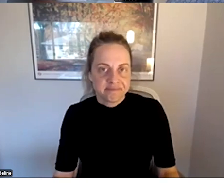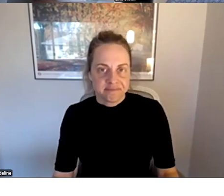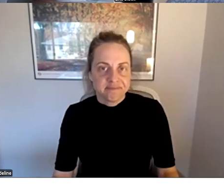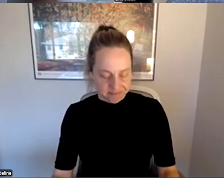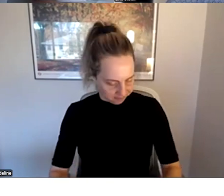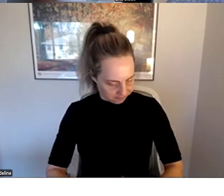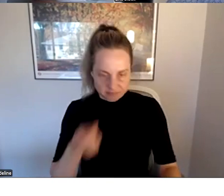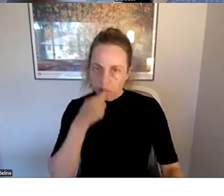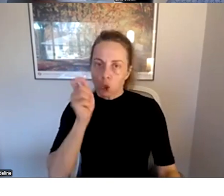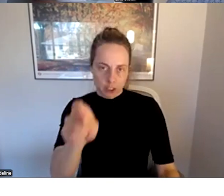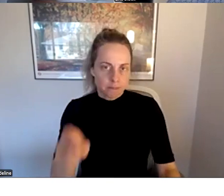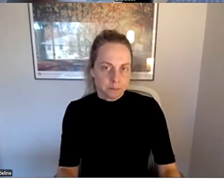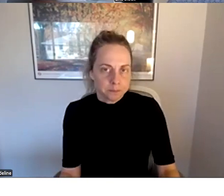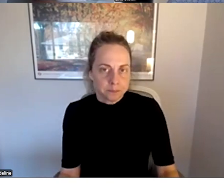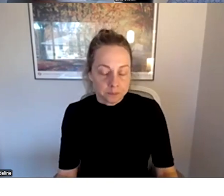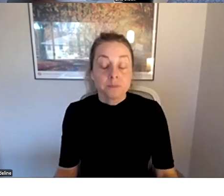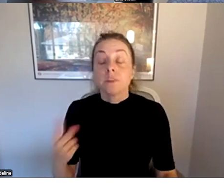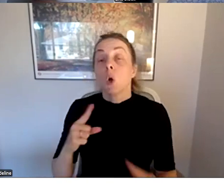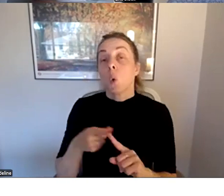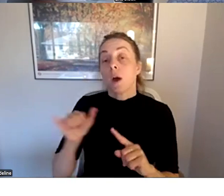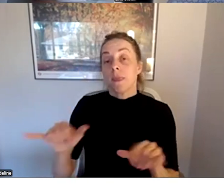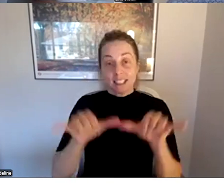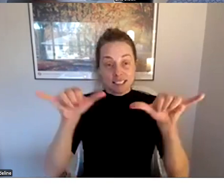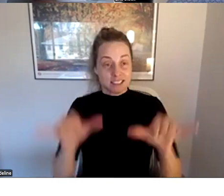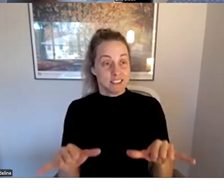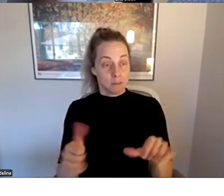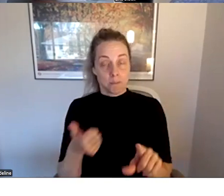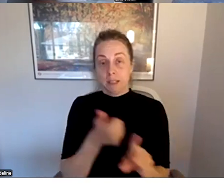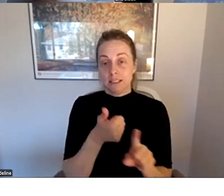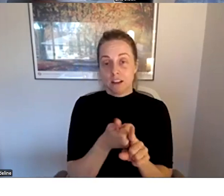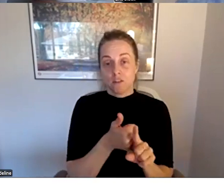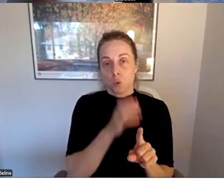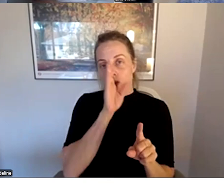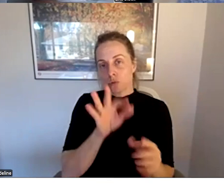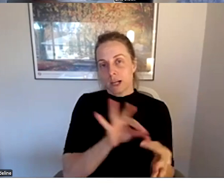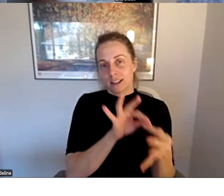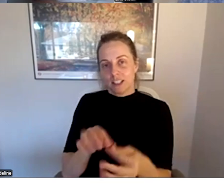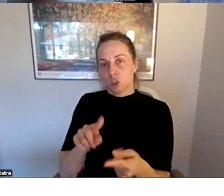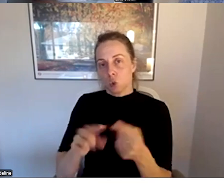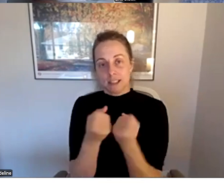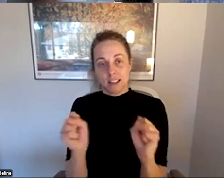when this system was directly linked to the safety of our employees,